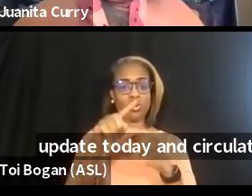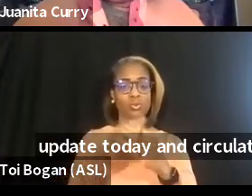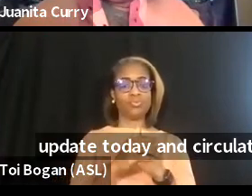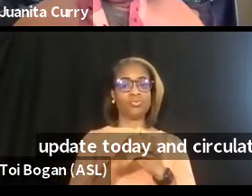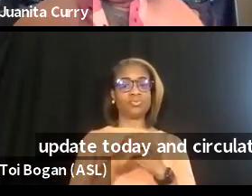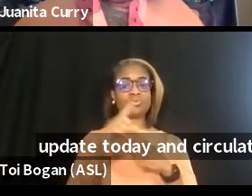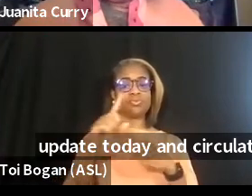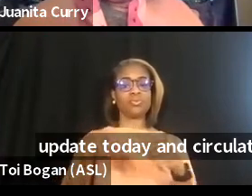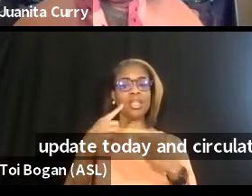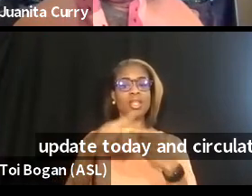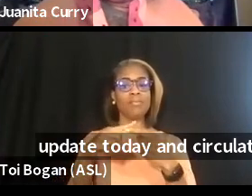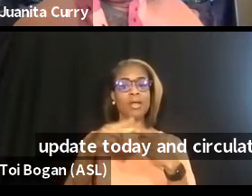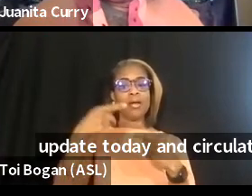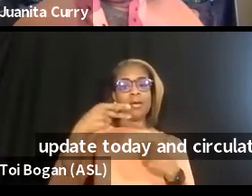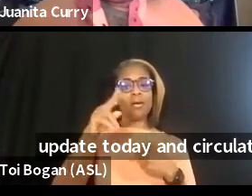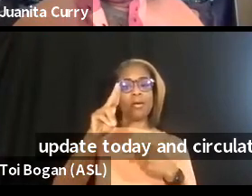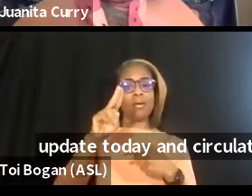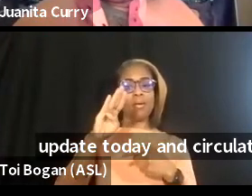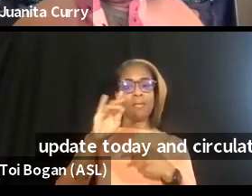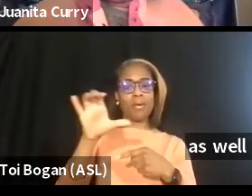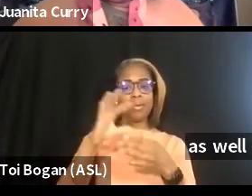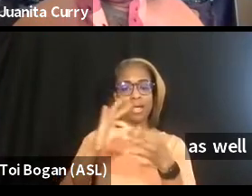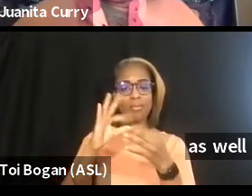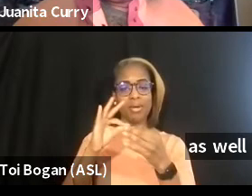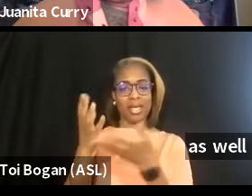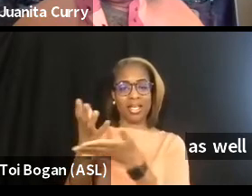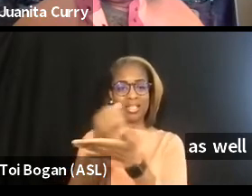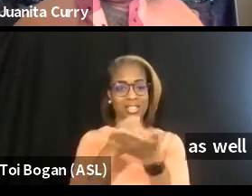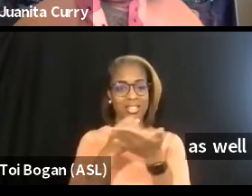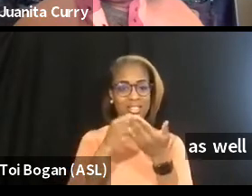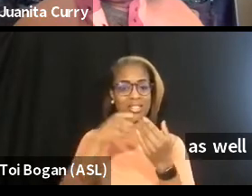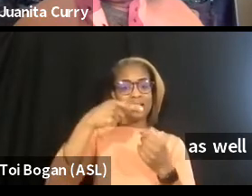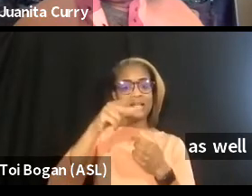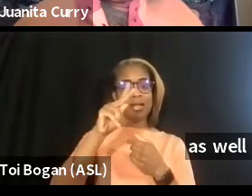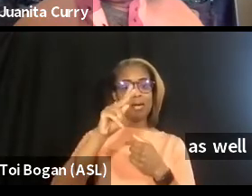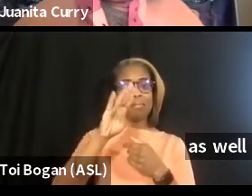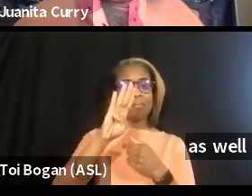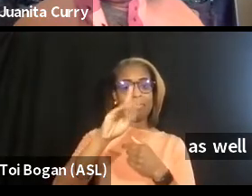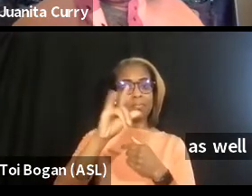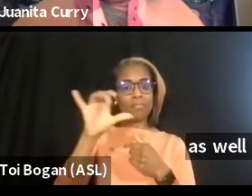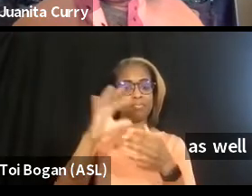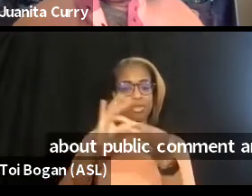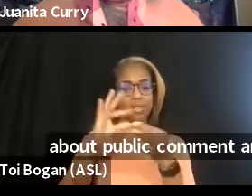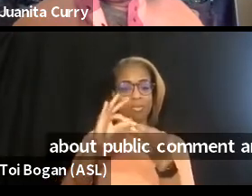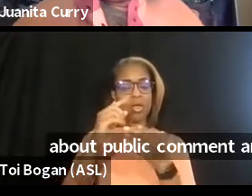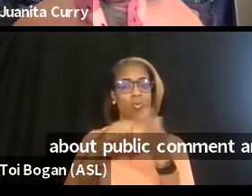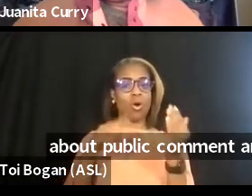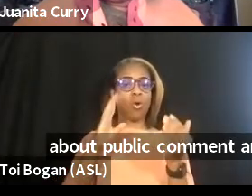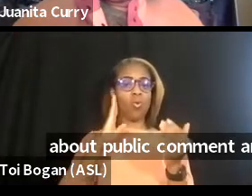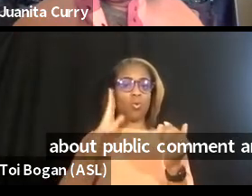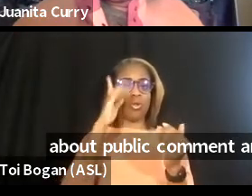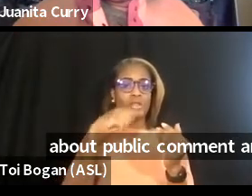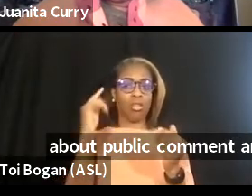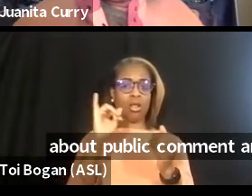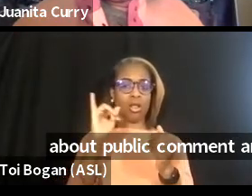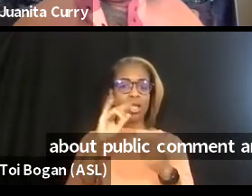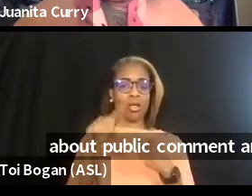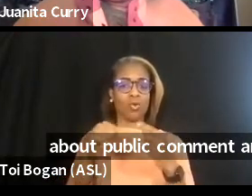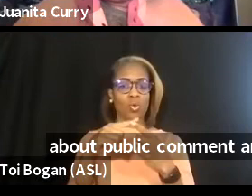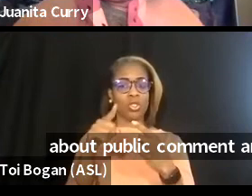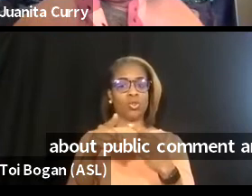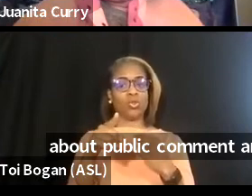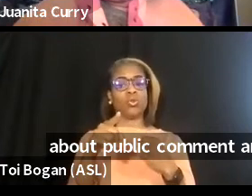about public comment and collecting public comment and really what that is going to look like once you really